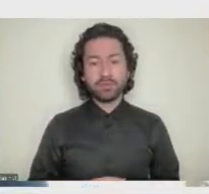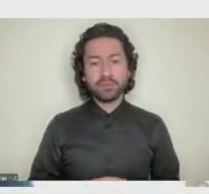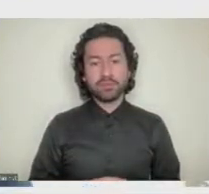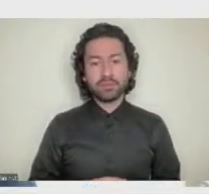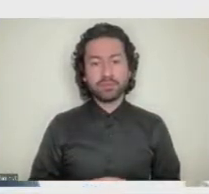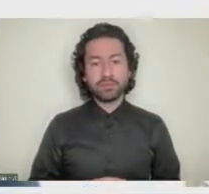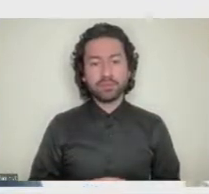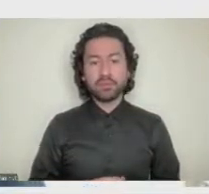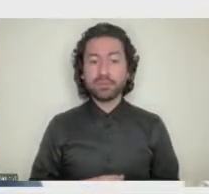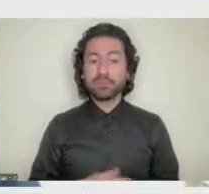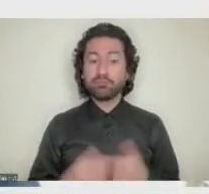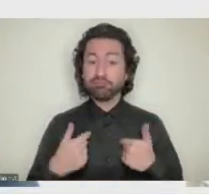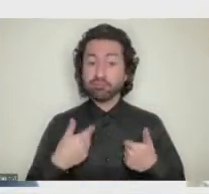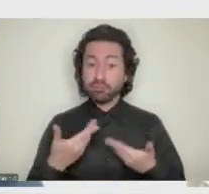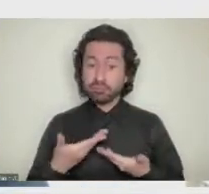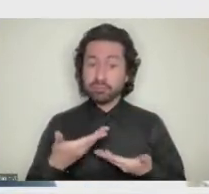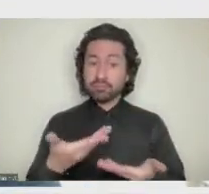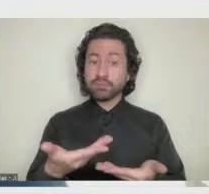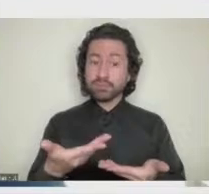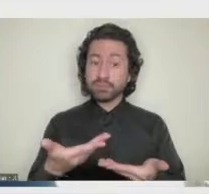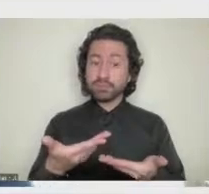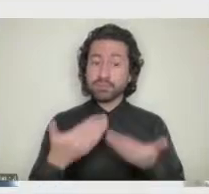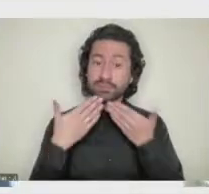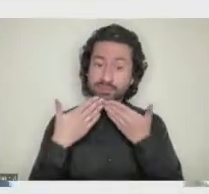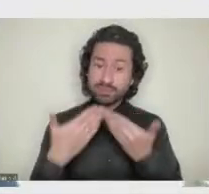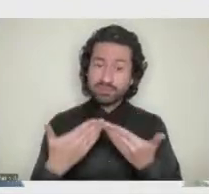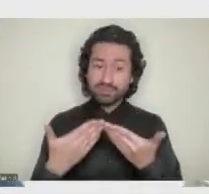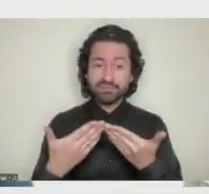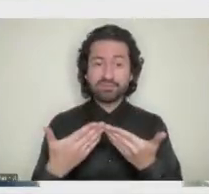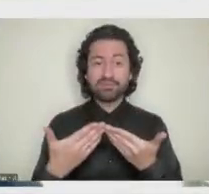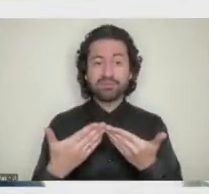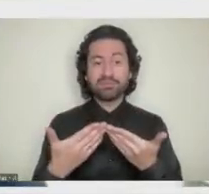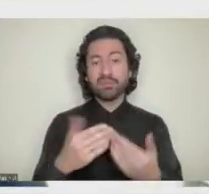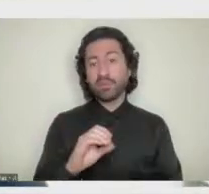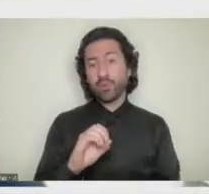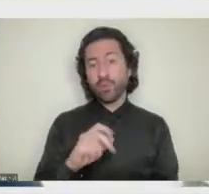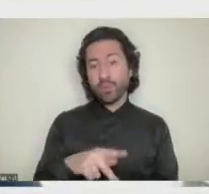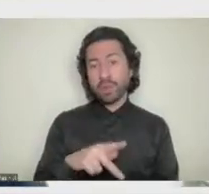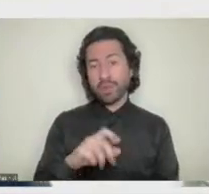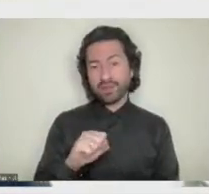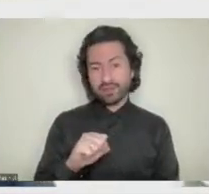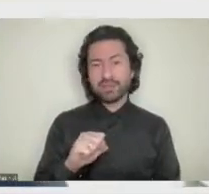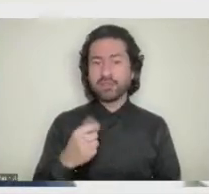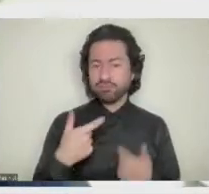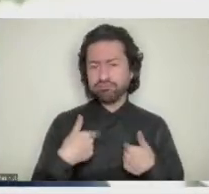First of all, thank you very much for the invitation. I thank the organization